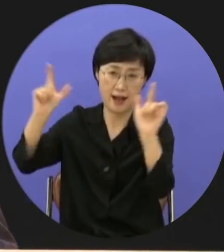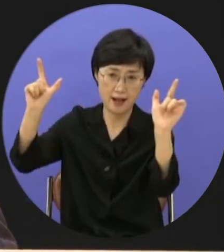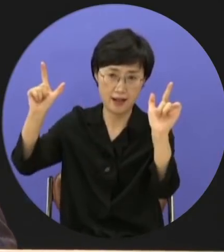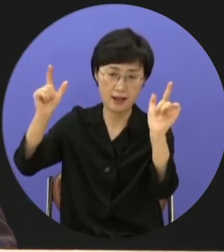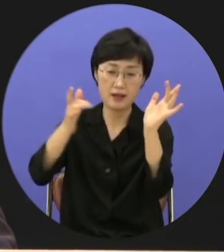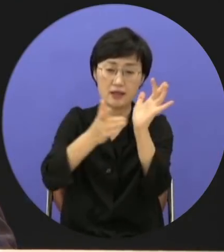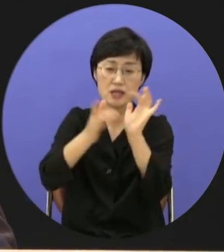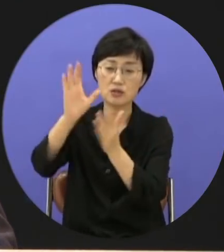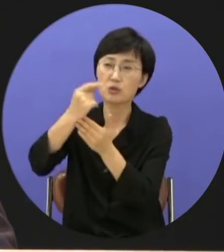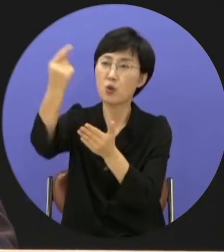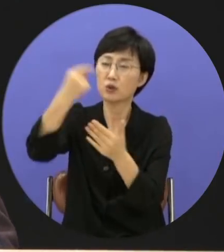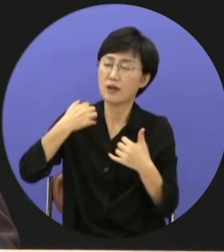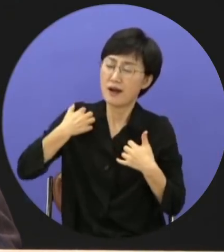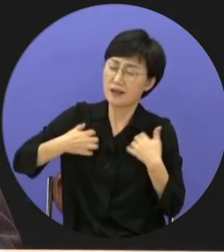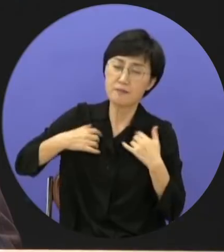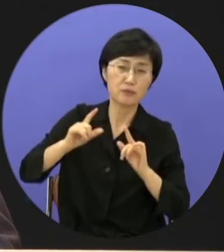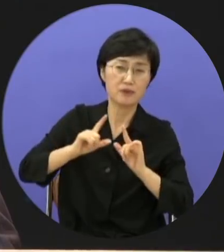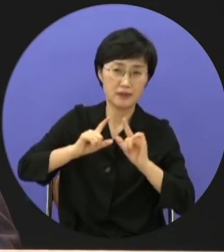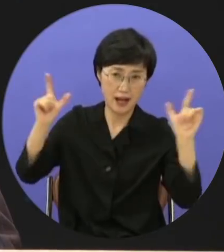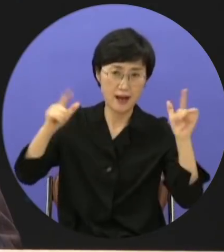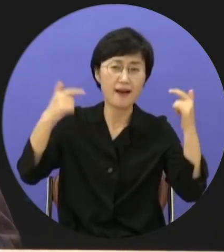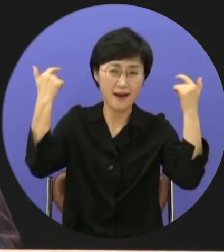adore Christ.